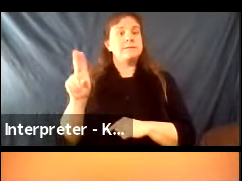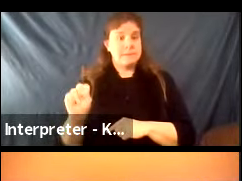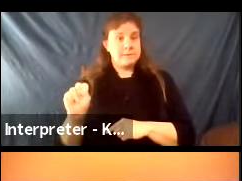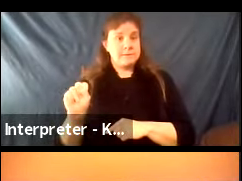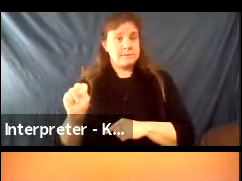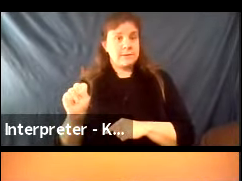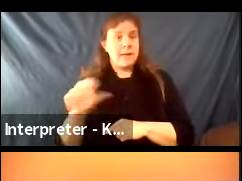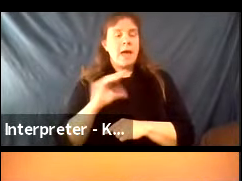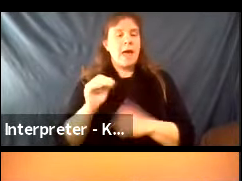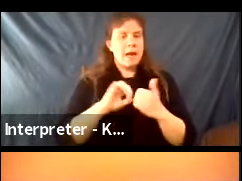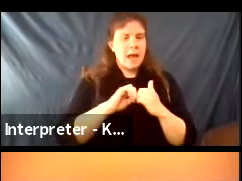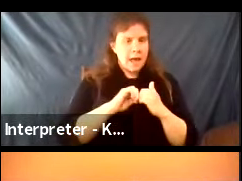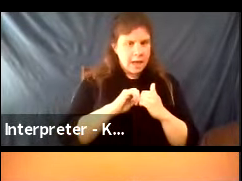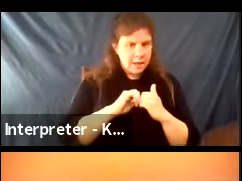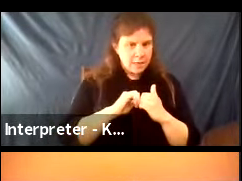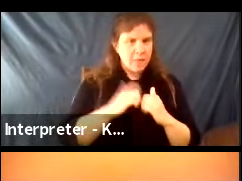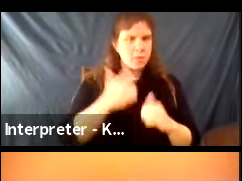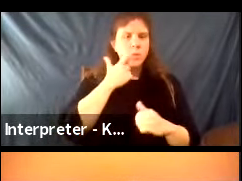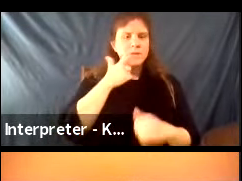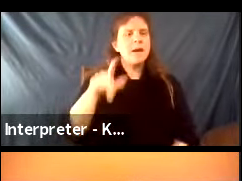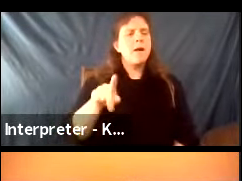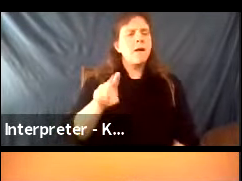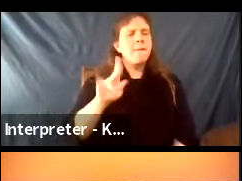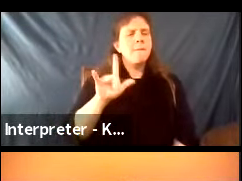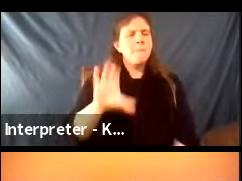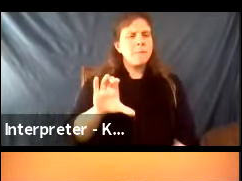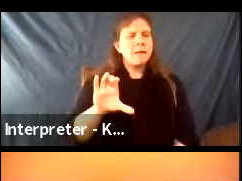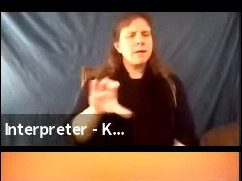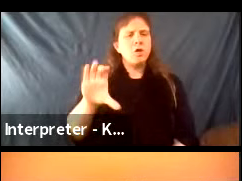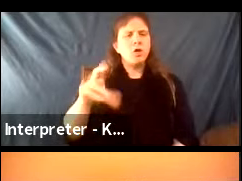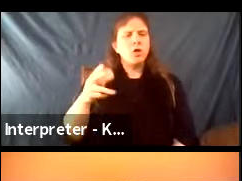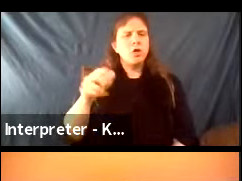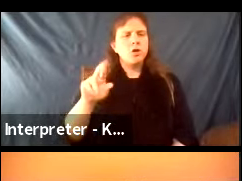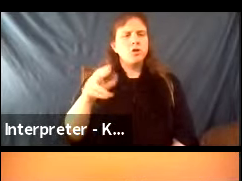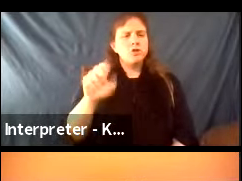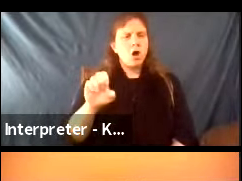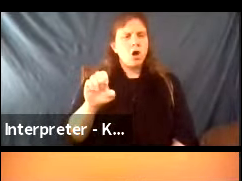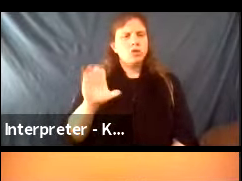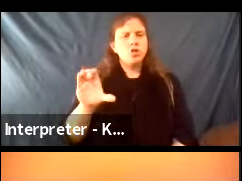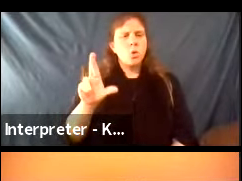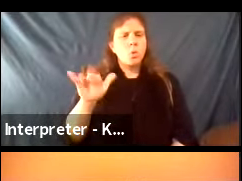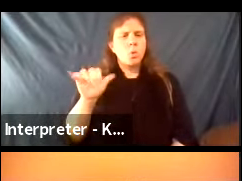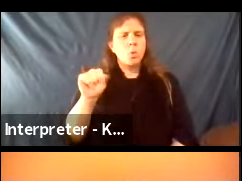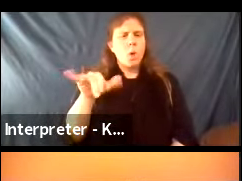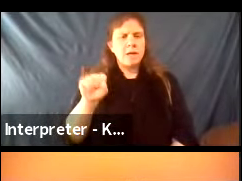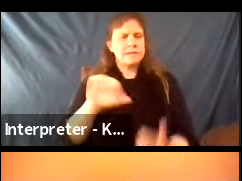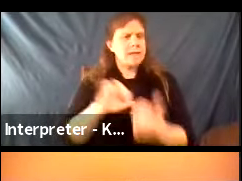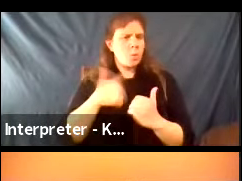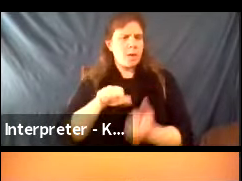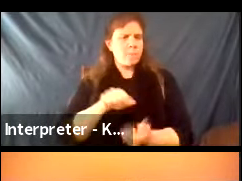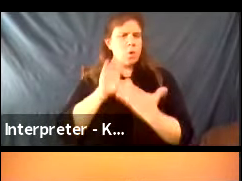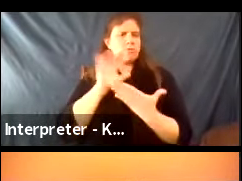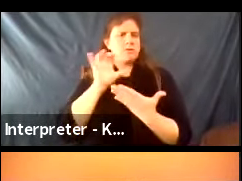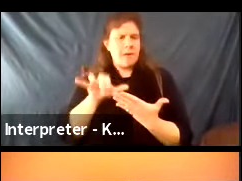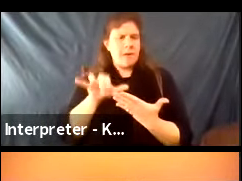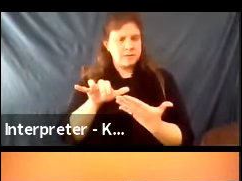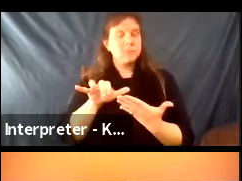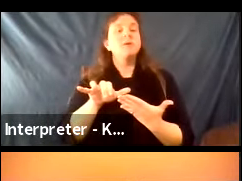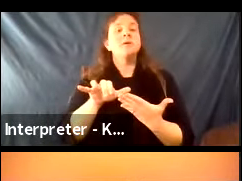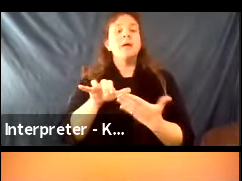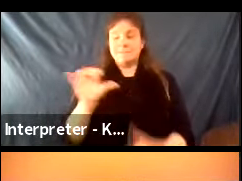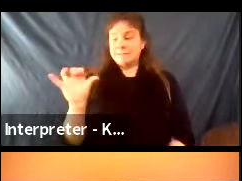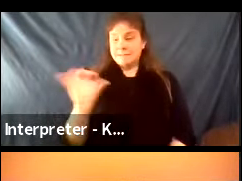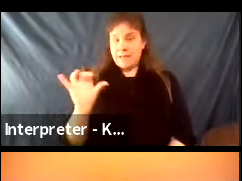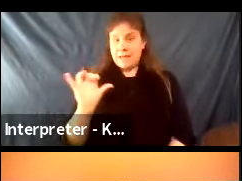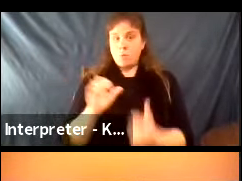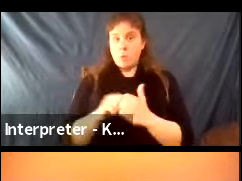public charge crisis that was seen throughout the state and our immigrant communities. And my concern is that, like the census, like public